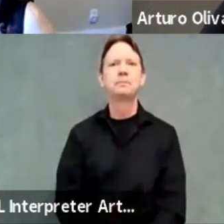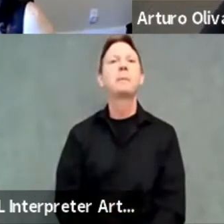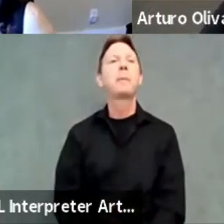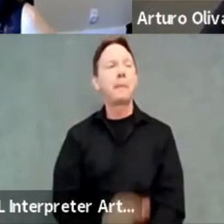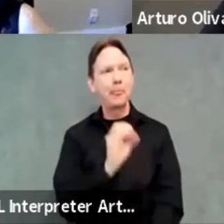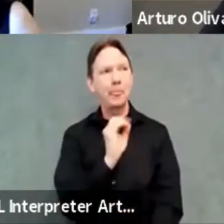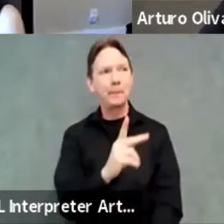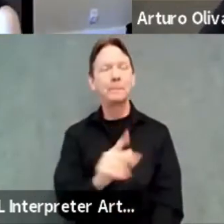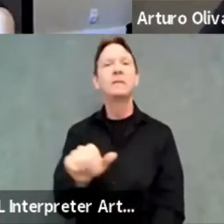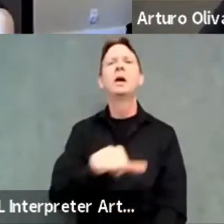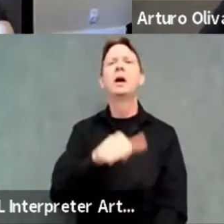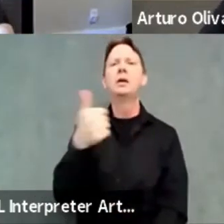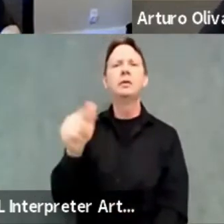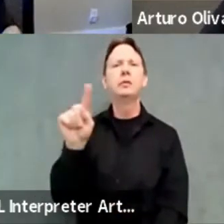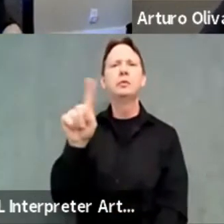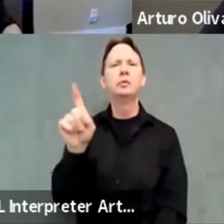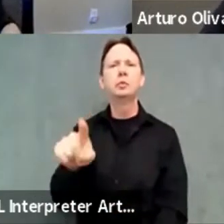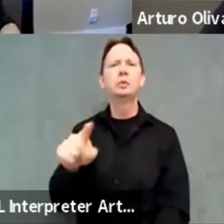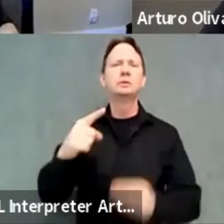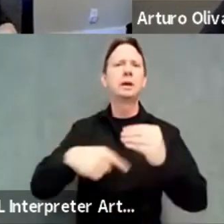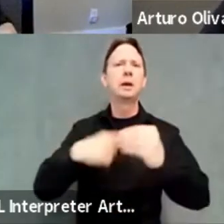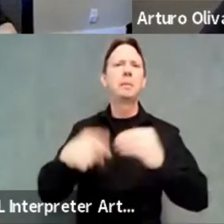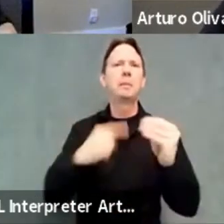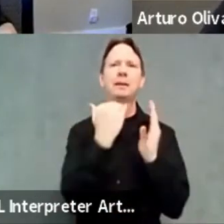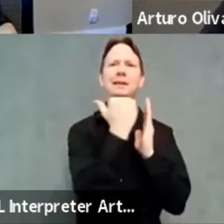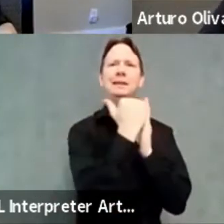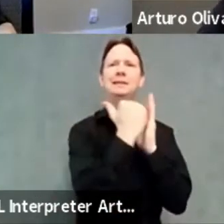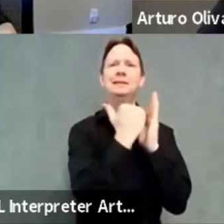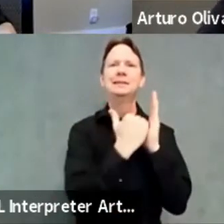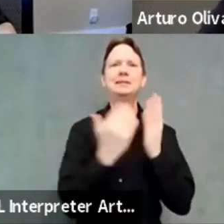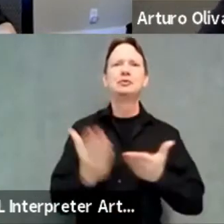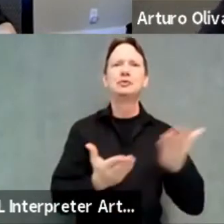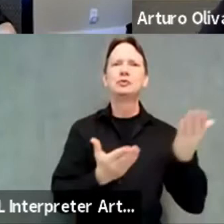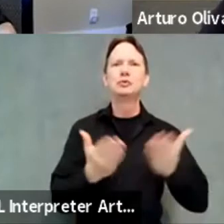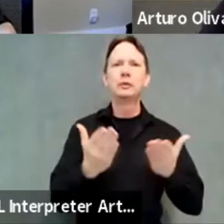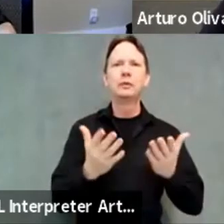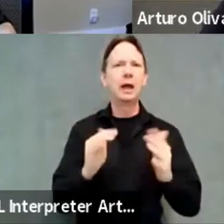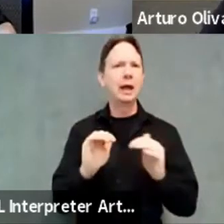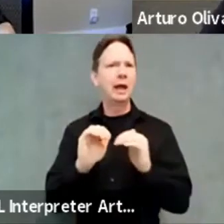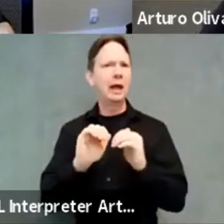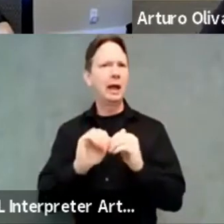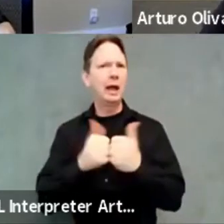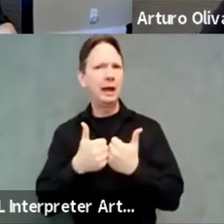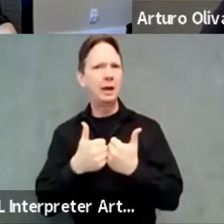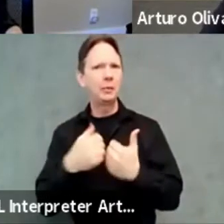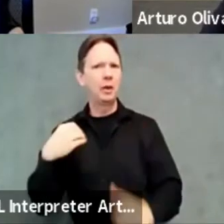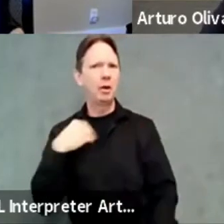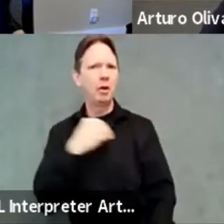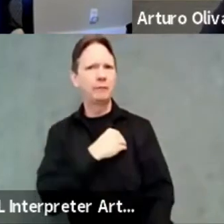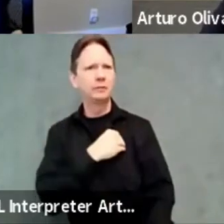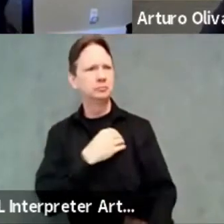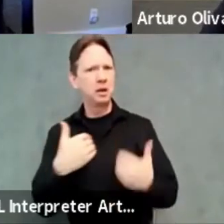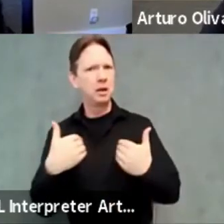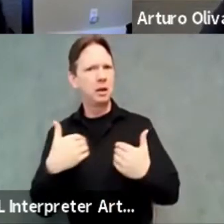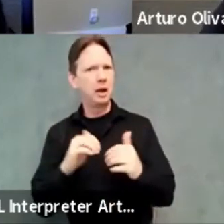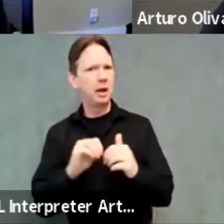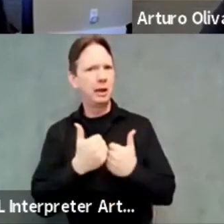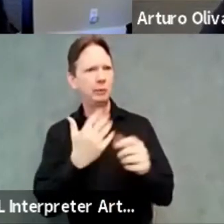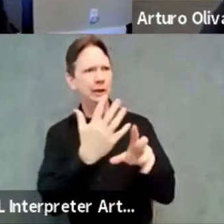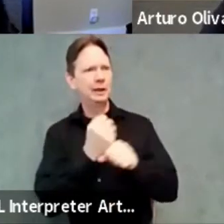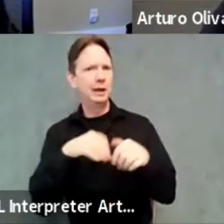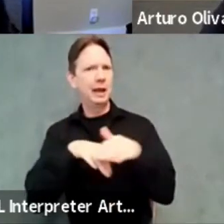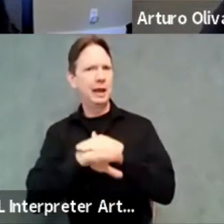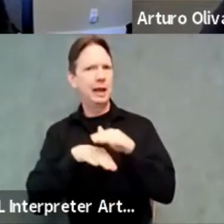listservs. How do SIG officers actually get access to the listserv? How does that